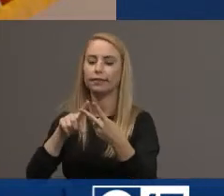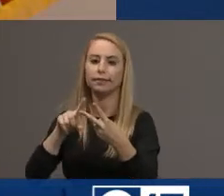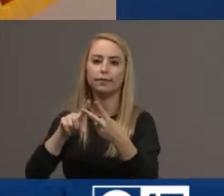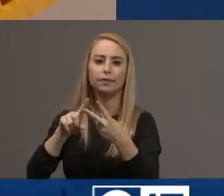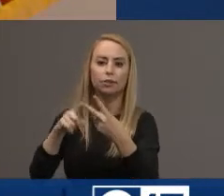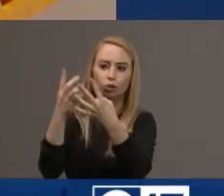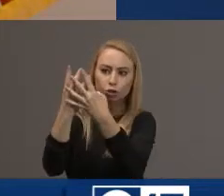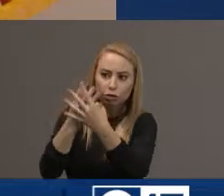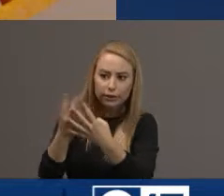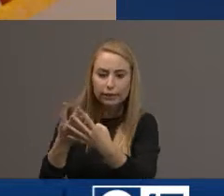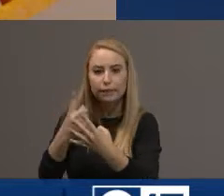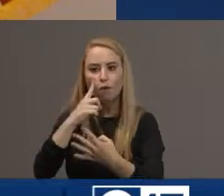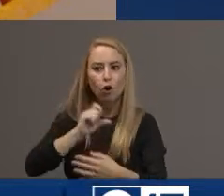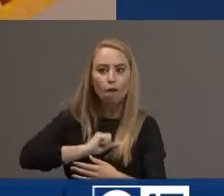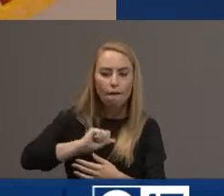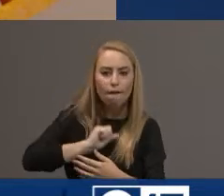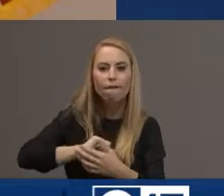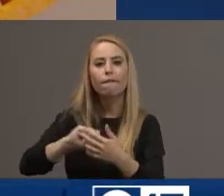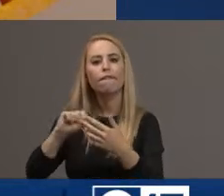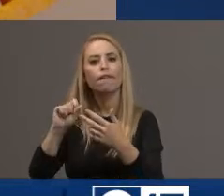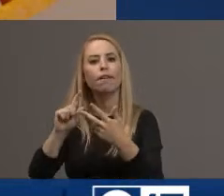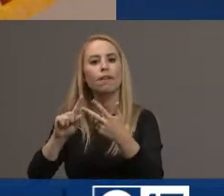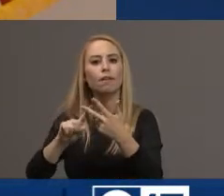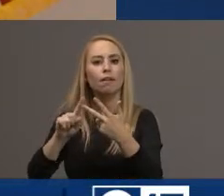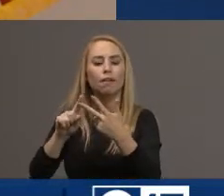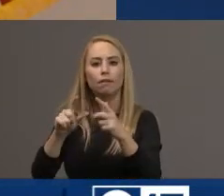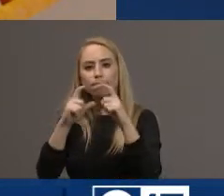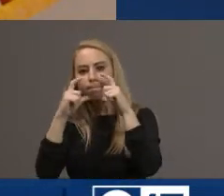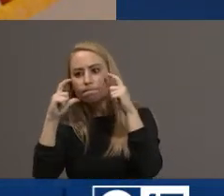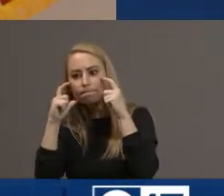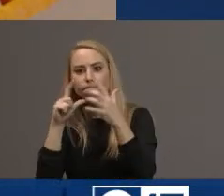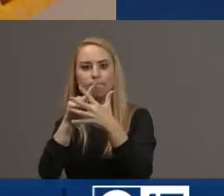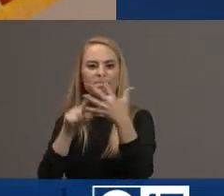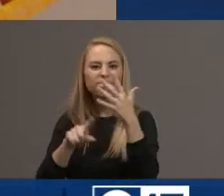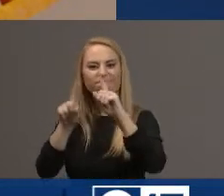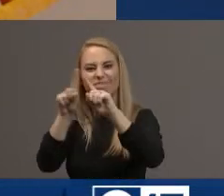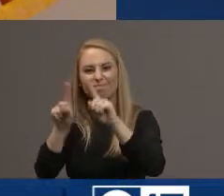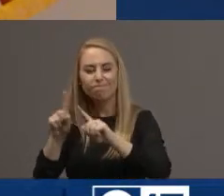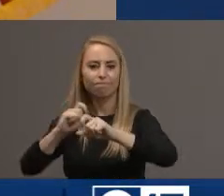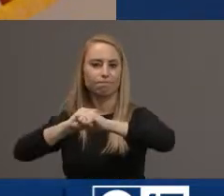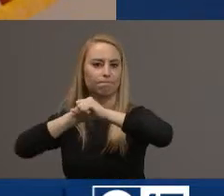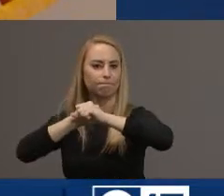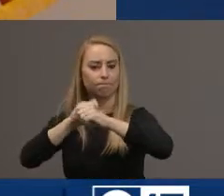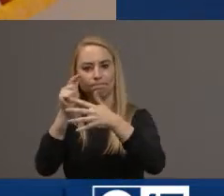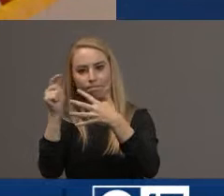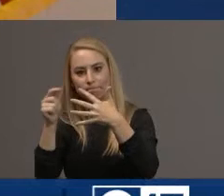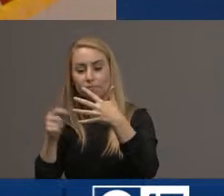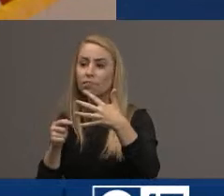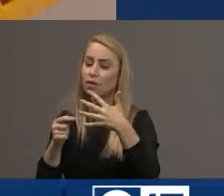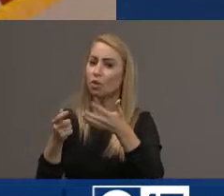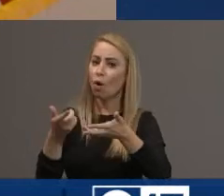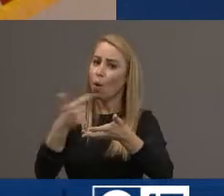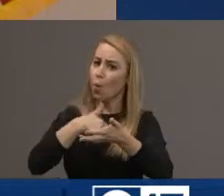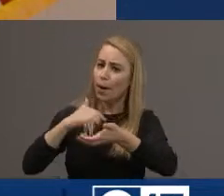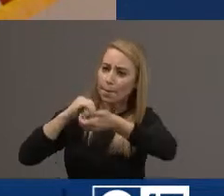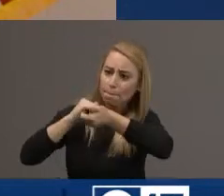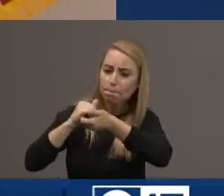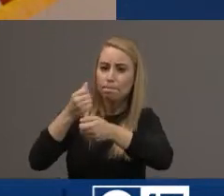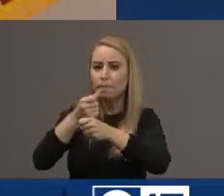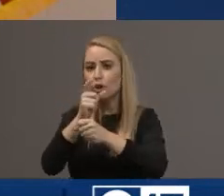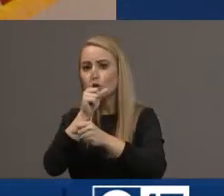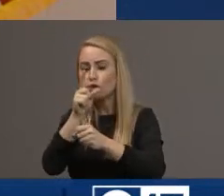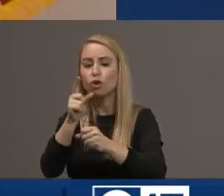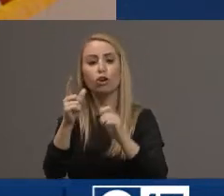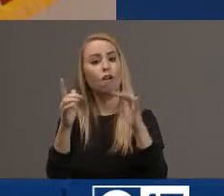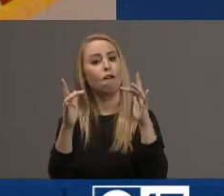mandatory face mask wearing, and infection control protocols. So they're working very closely with our epidemiologists to do contact tracing